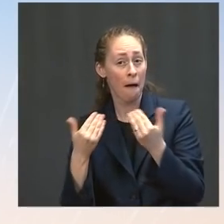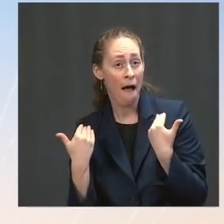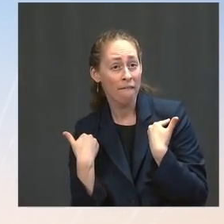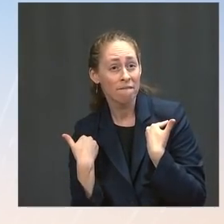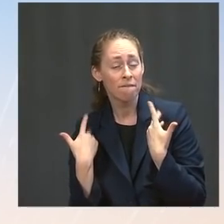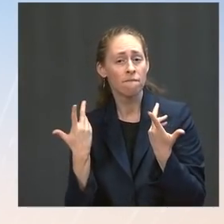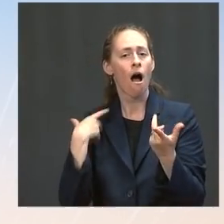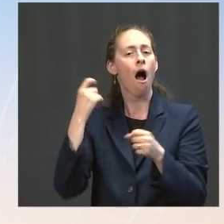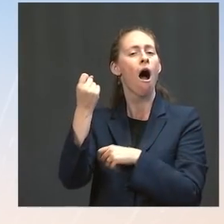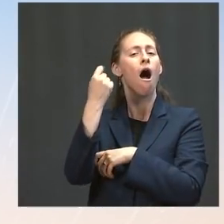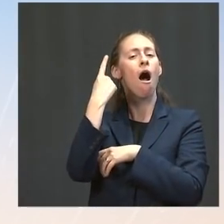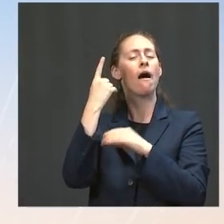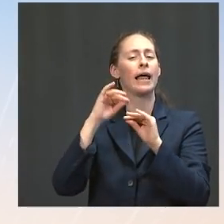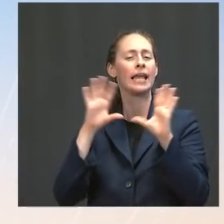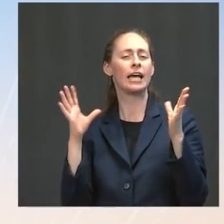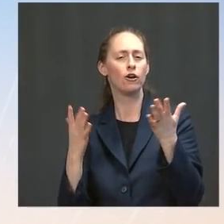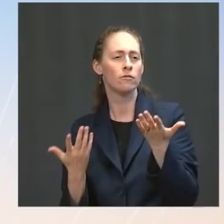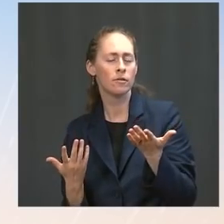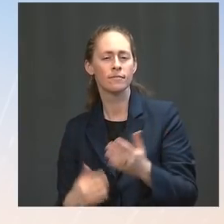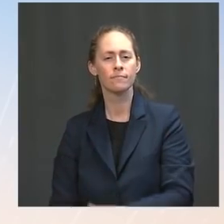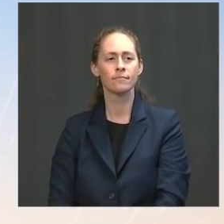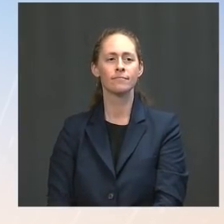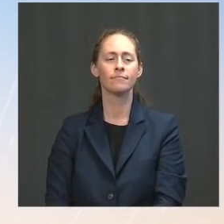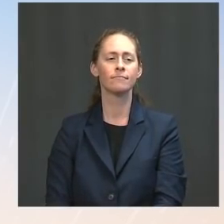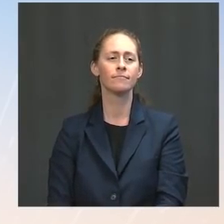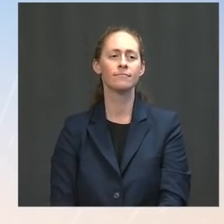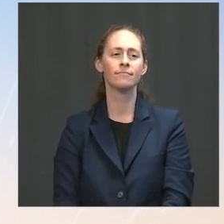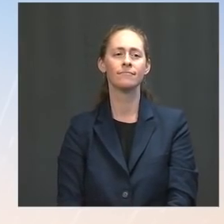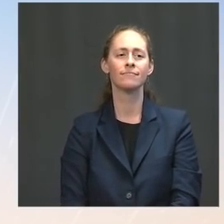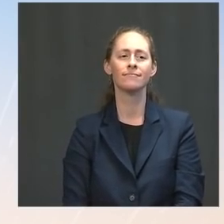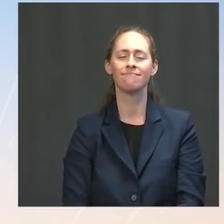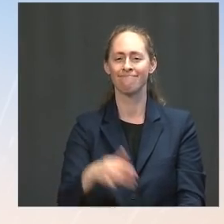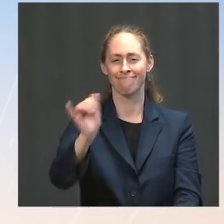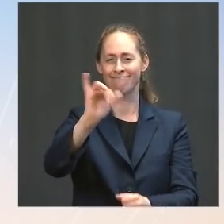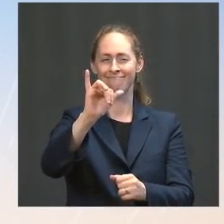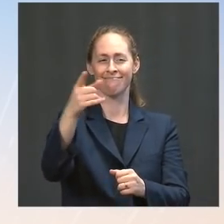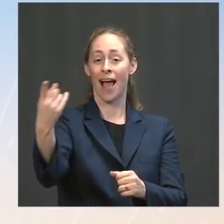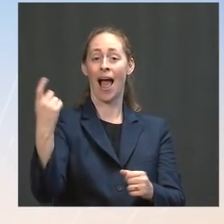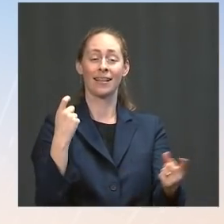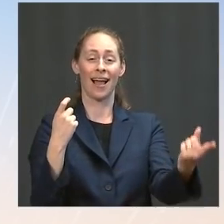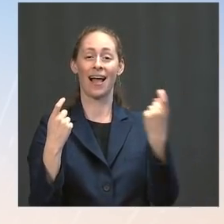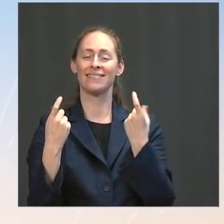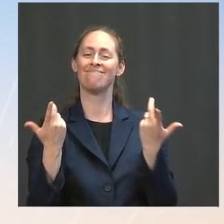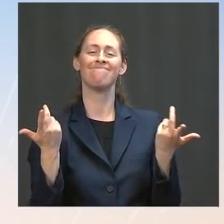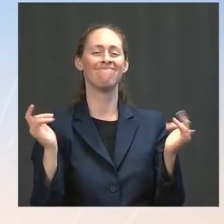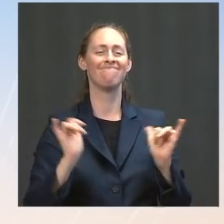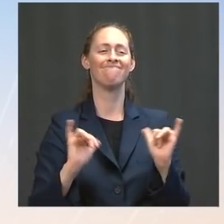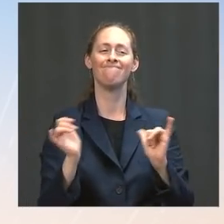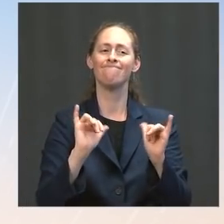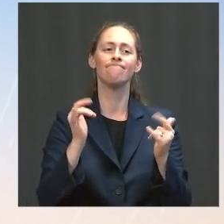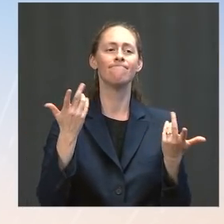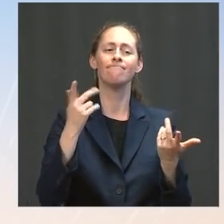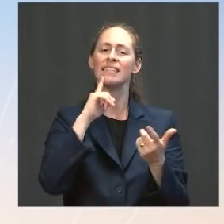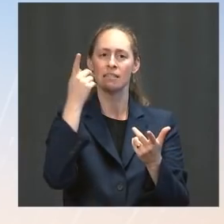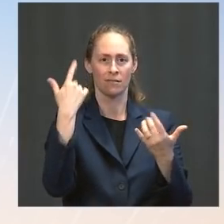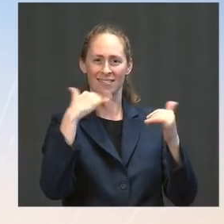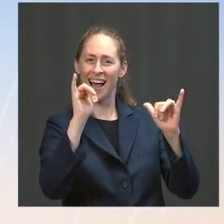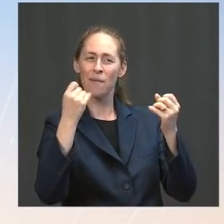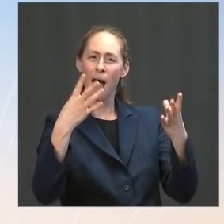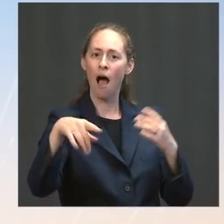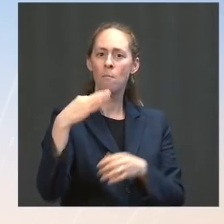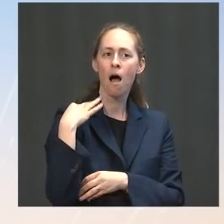not contacted us, and we want to leave optionality for that as well. But he also provided the specific information on